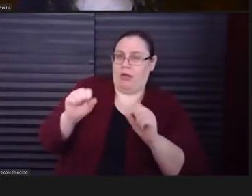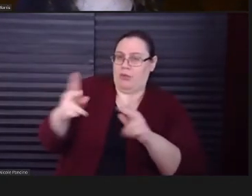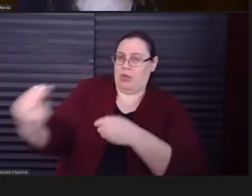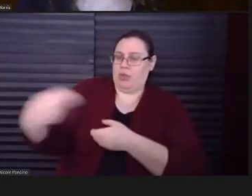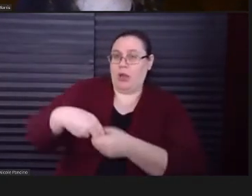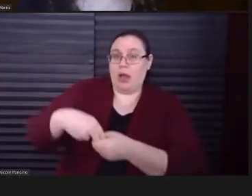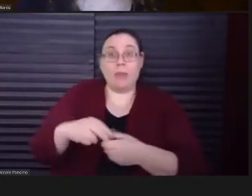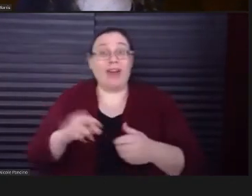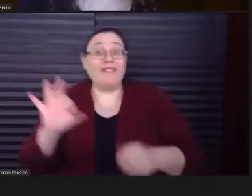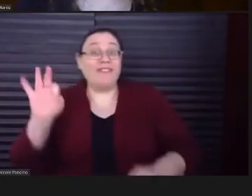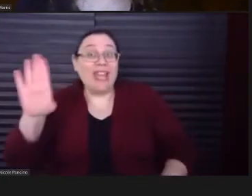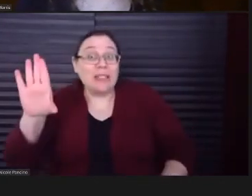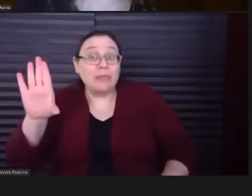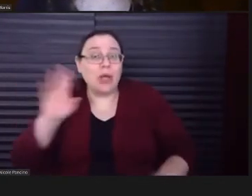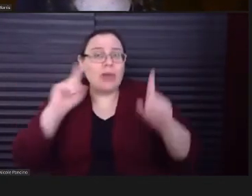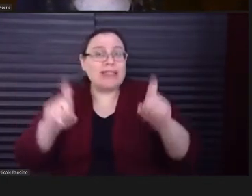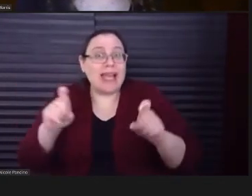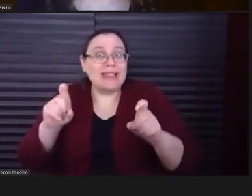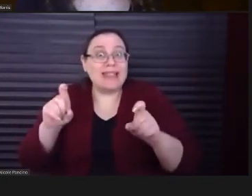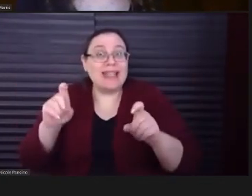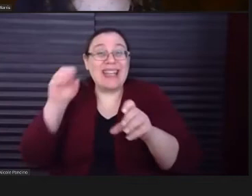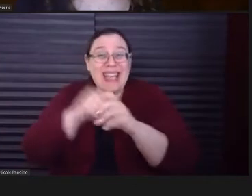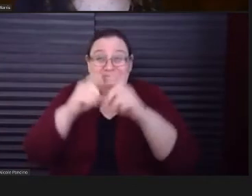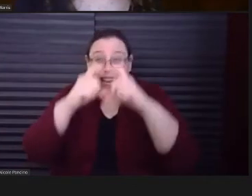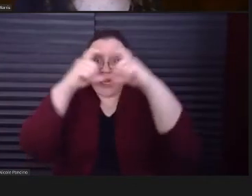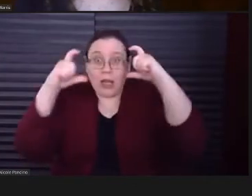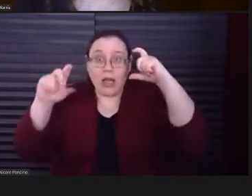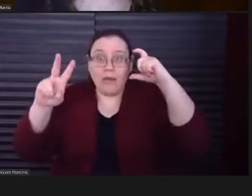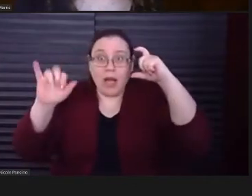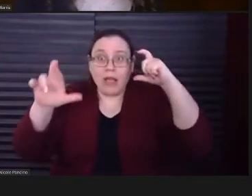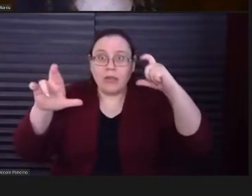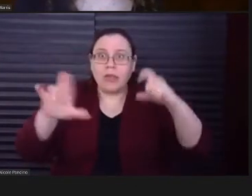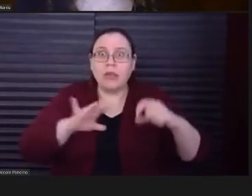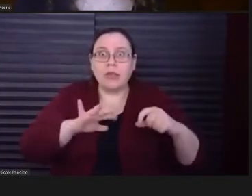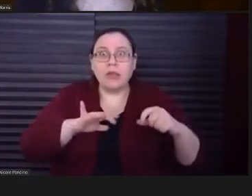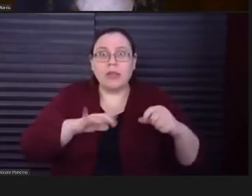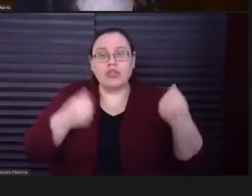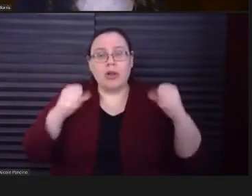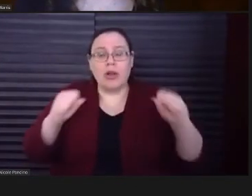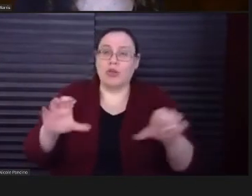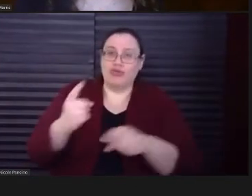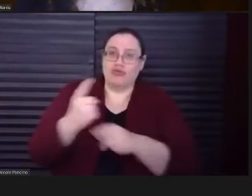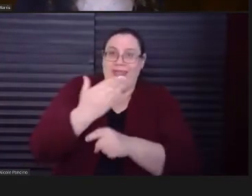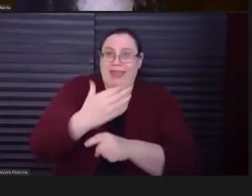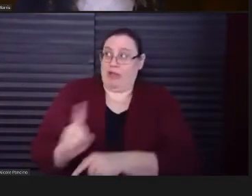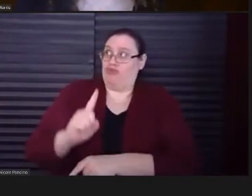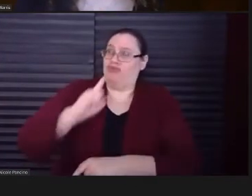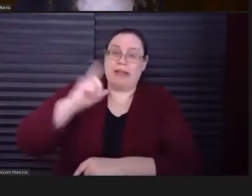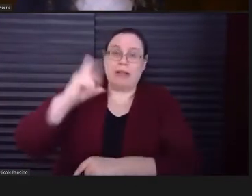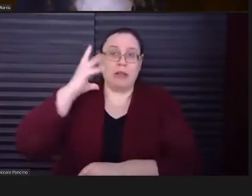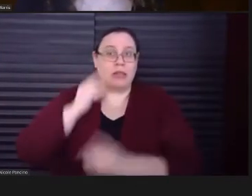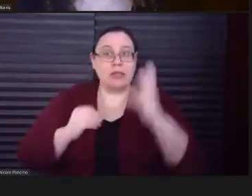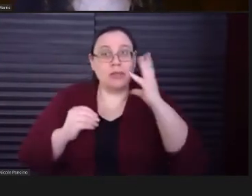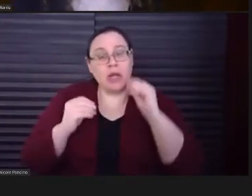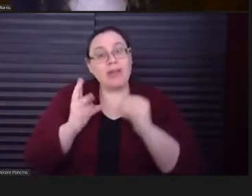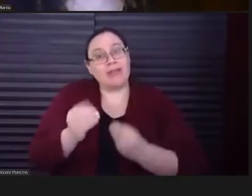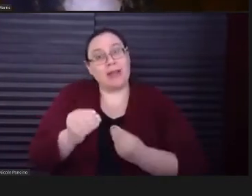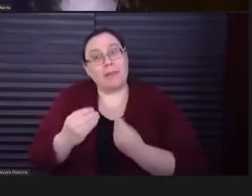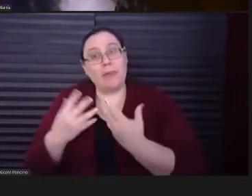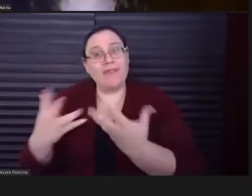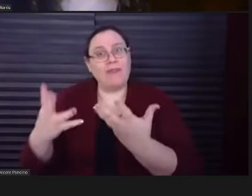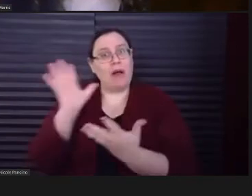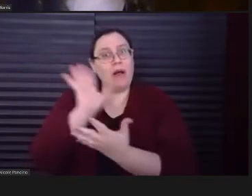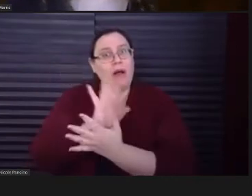Facebook, we're actually testing in Visor. So we're really trying to do the right thing, get the real experience, and provide